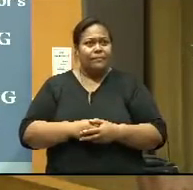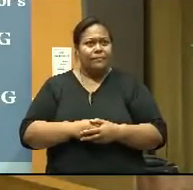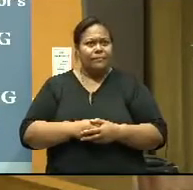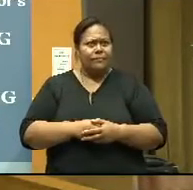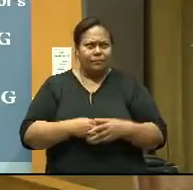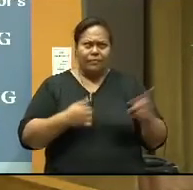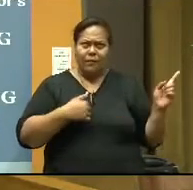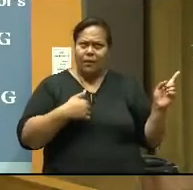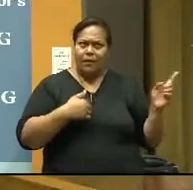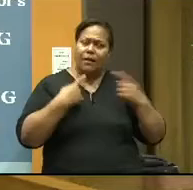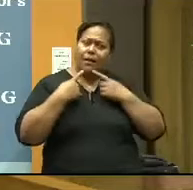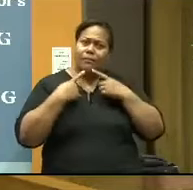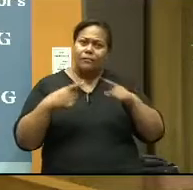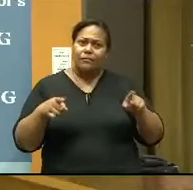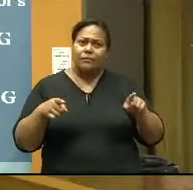I had announced